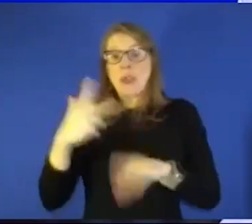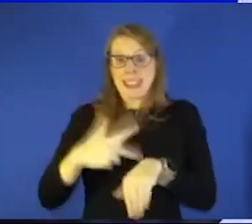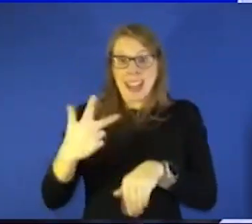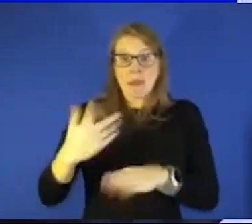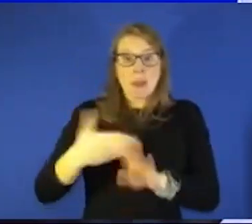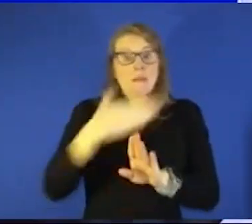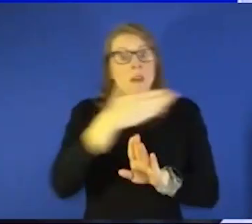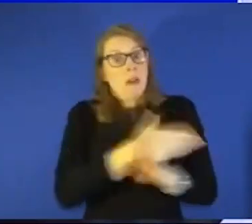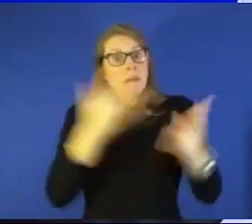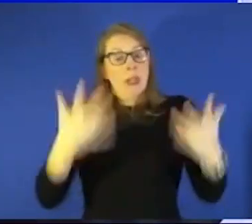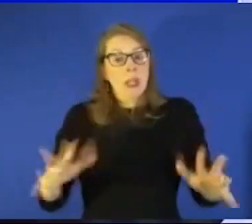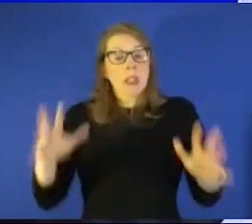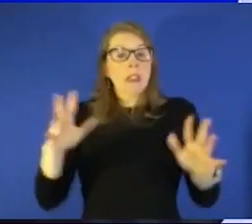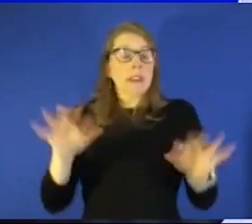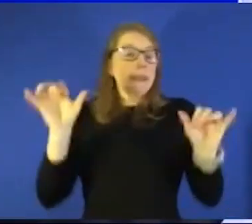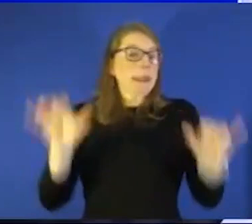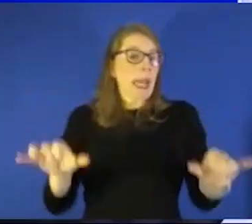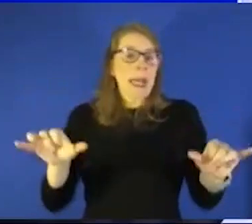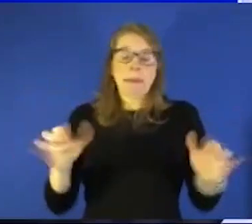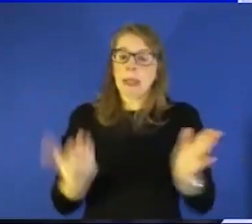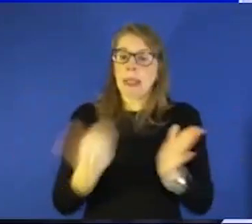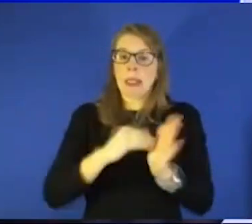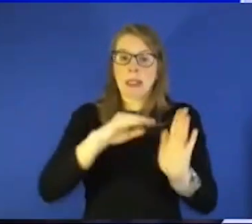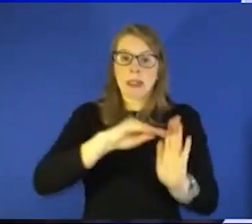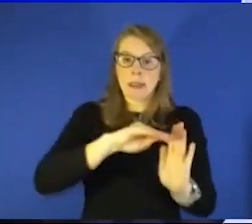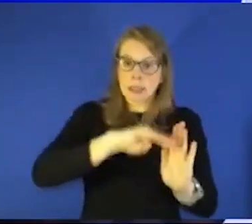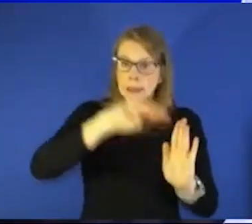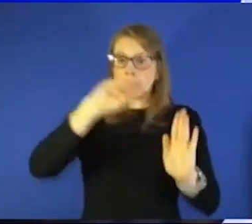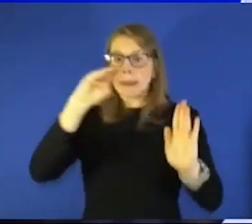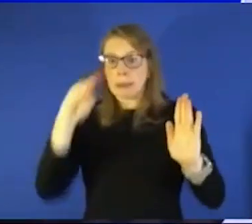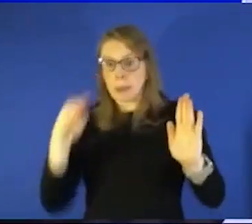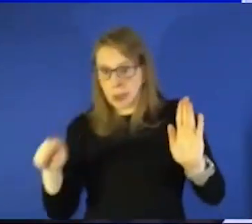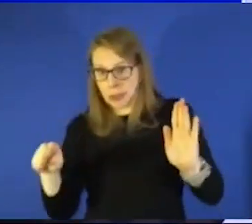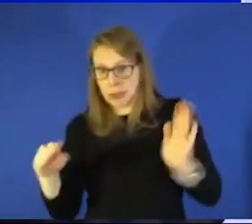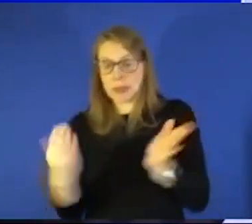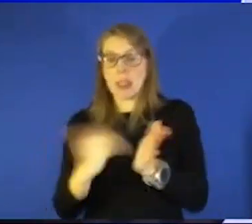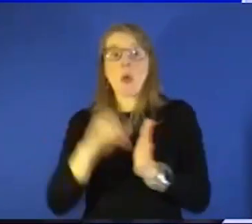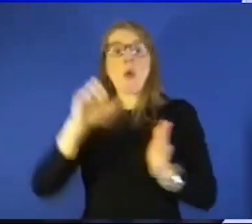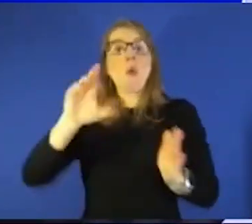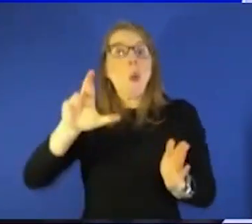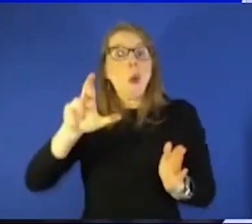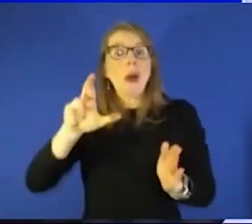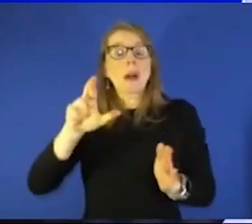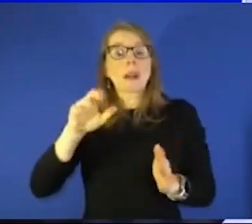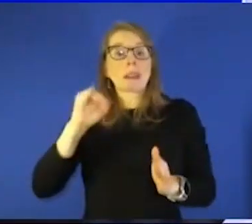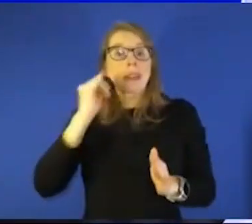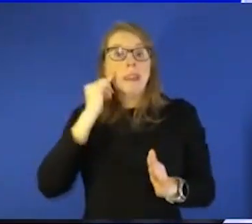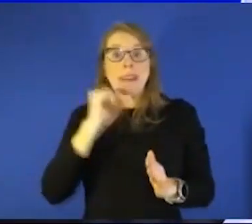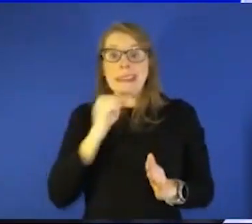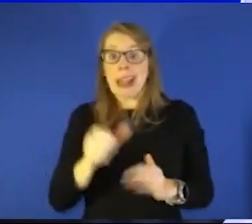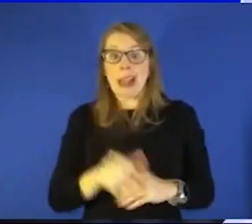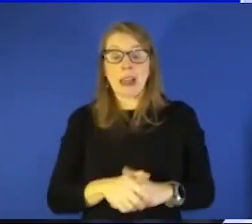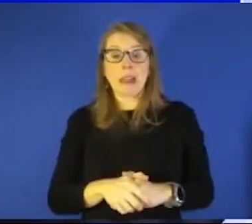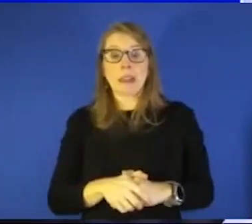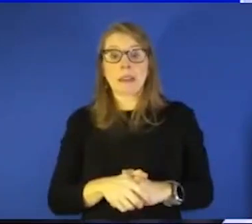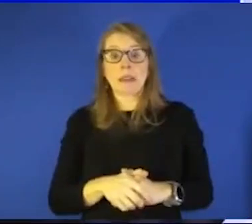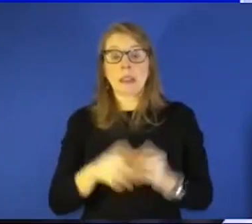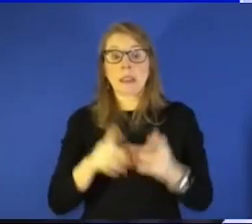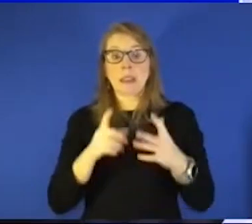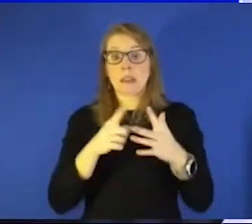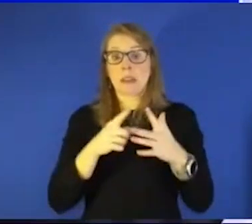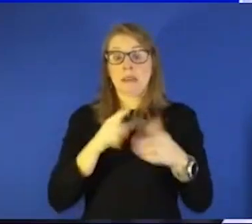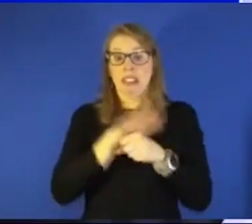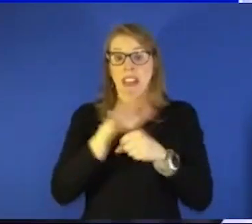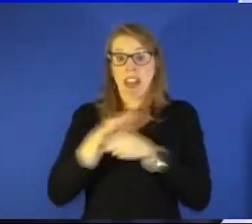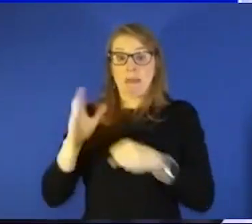have to take the same measures to bend this curve again, or these things that are beginning to fill up our hospitals, these